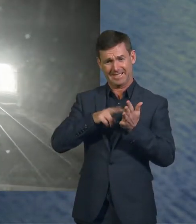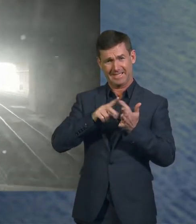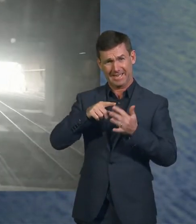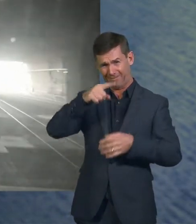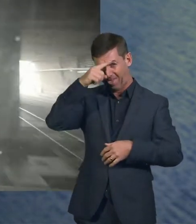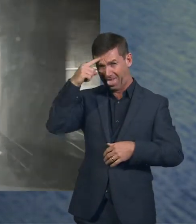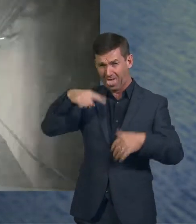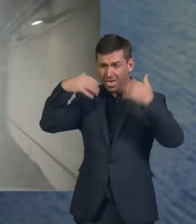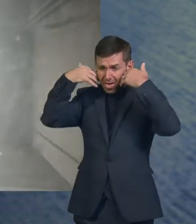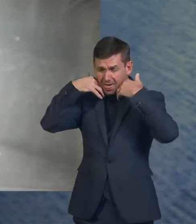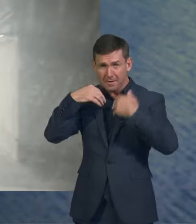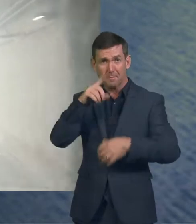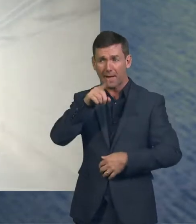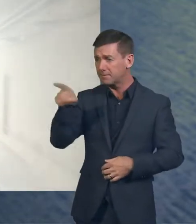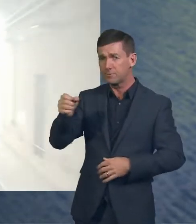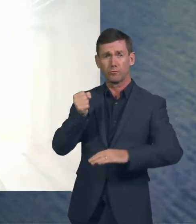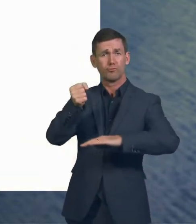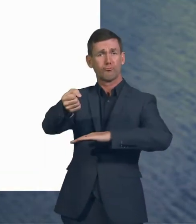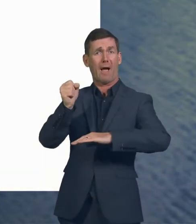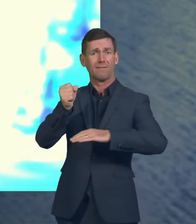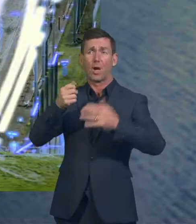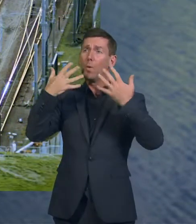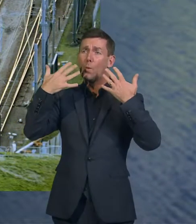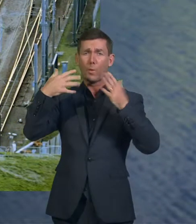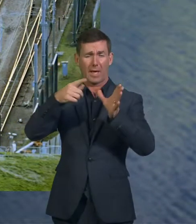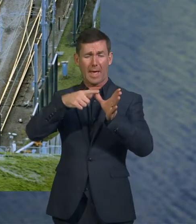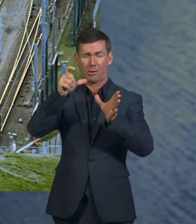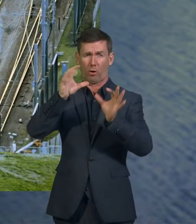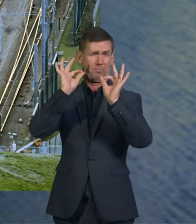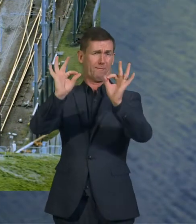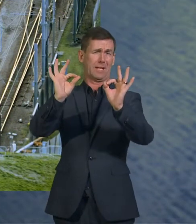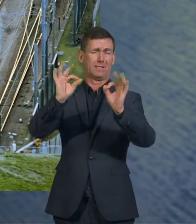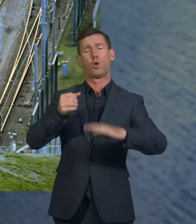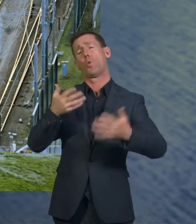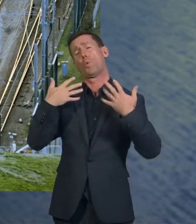is working fine, and Tash is super cool.